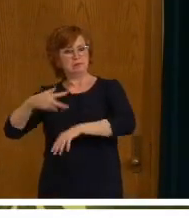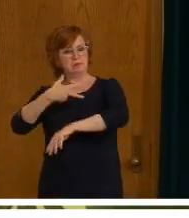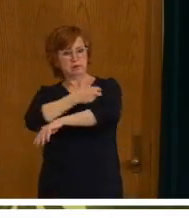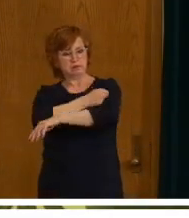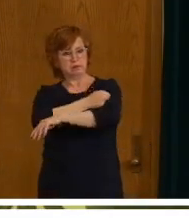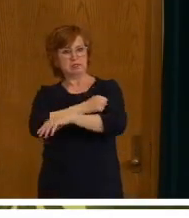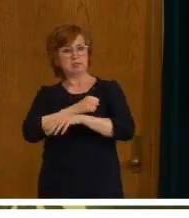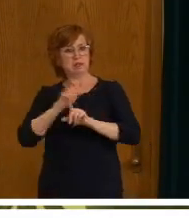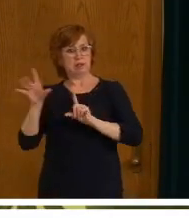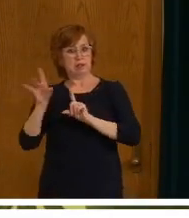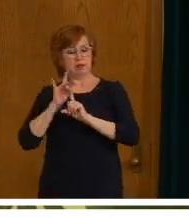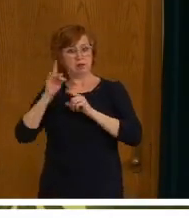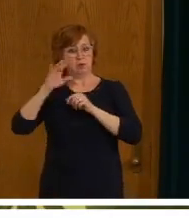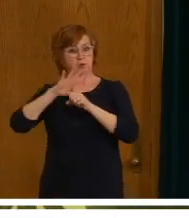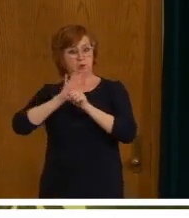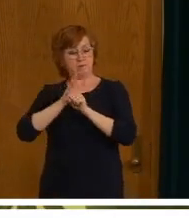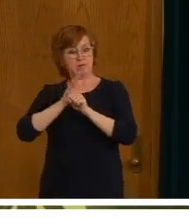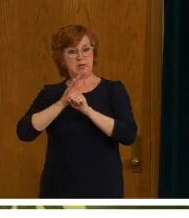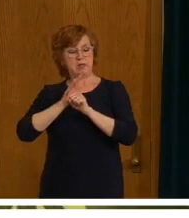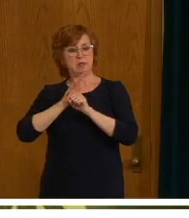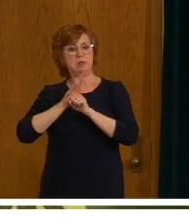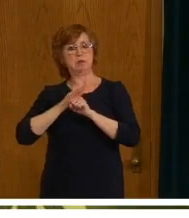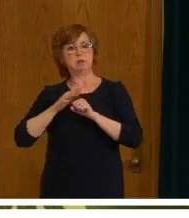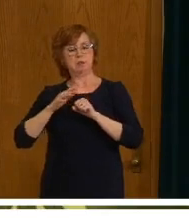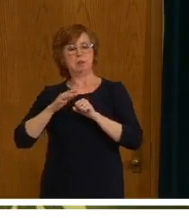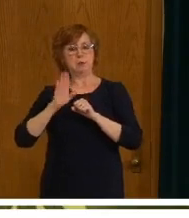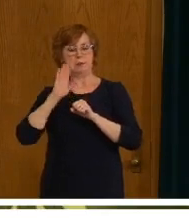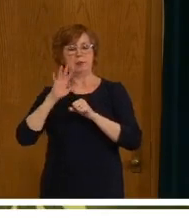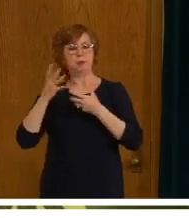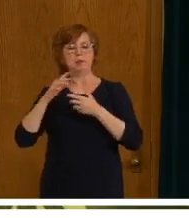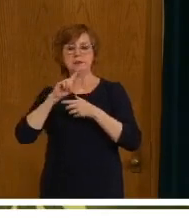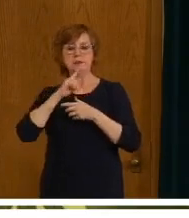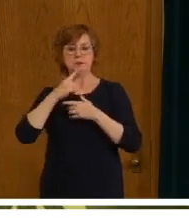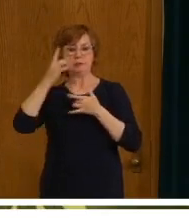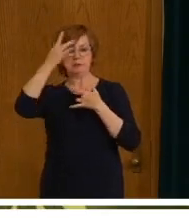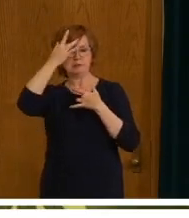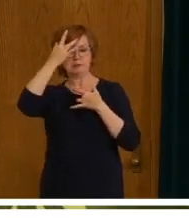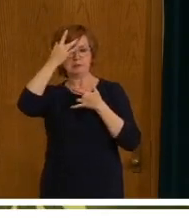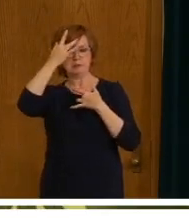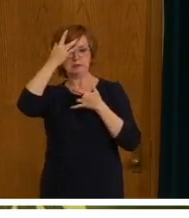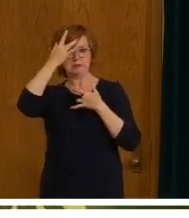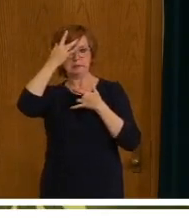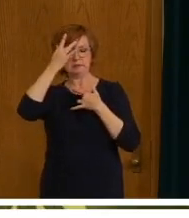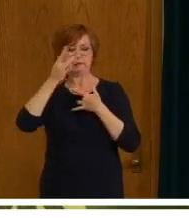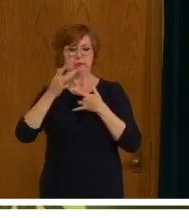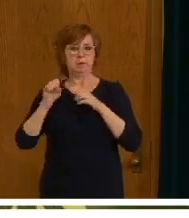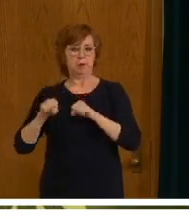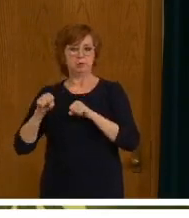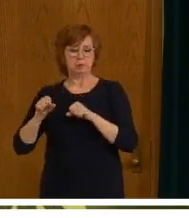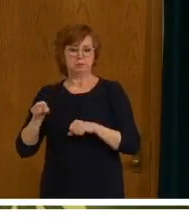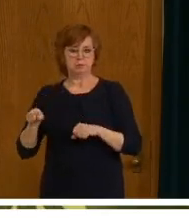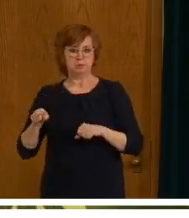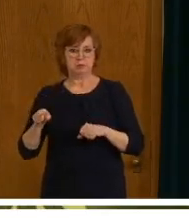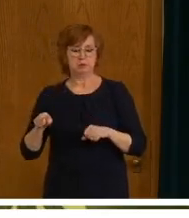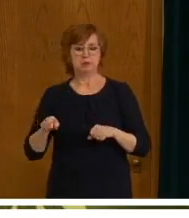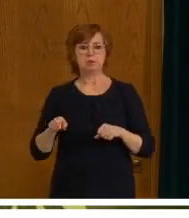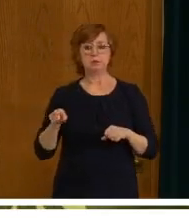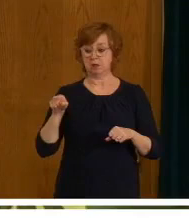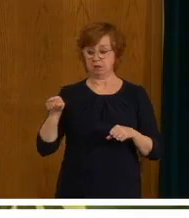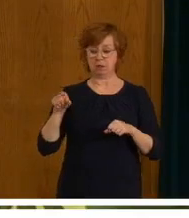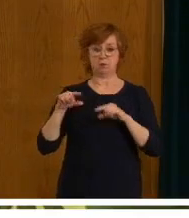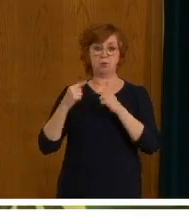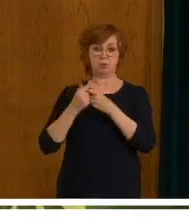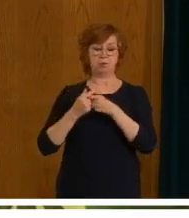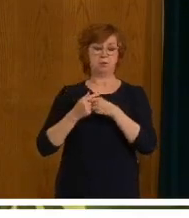severe outcomes from COVID. So as long as there is a segment of the population that chooses not to be vaccinated, they will have not